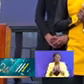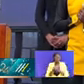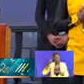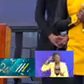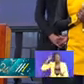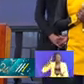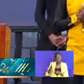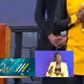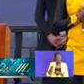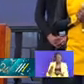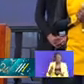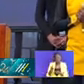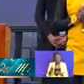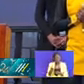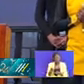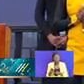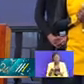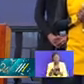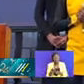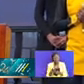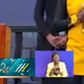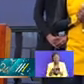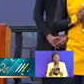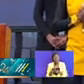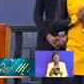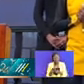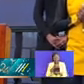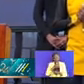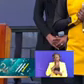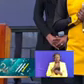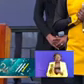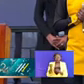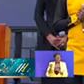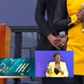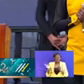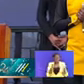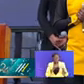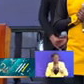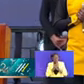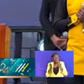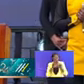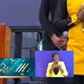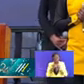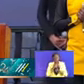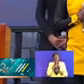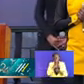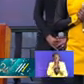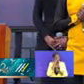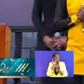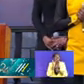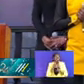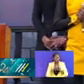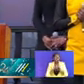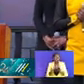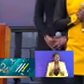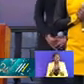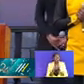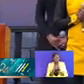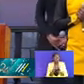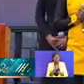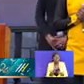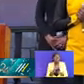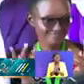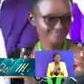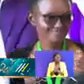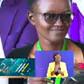there to be impact on the shore the earthquake is silent but the impact cannot